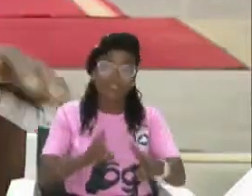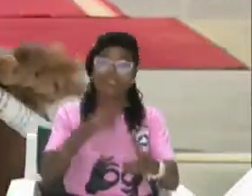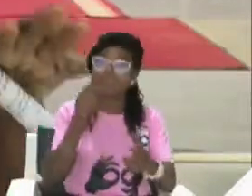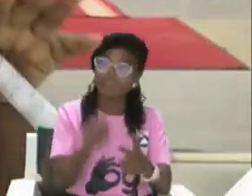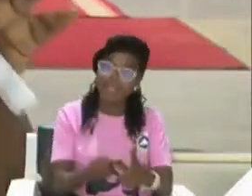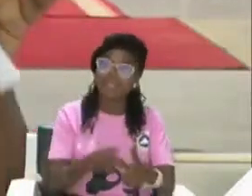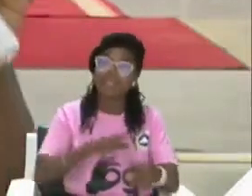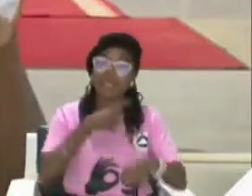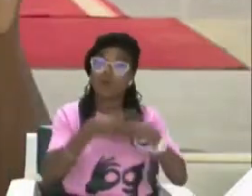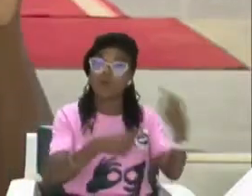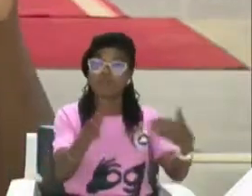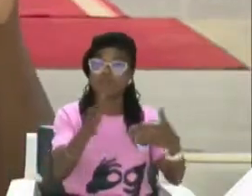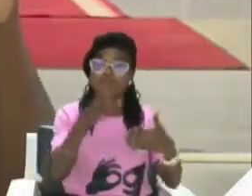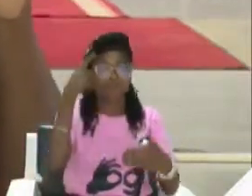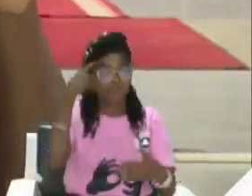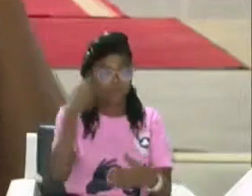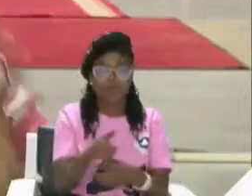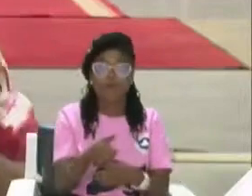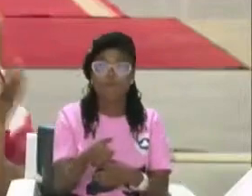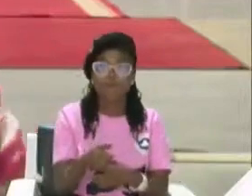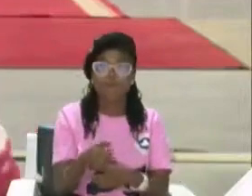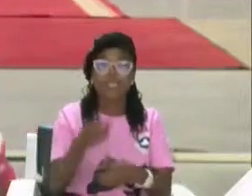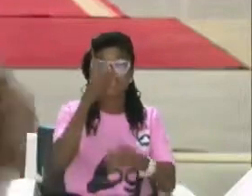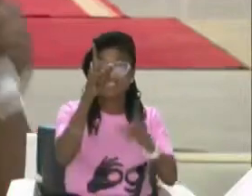for the